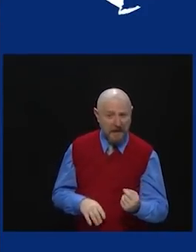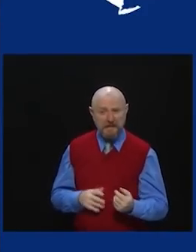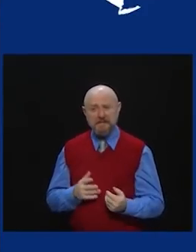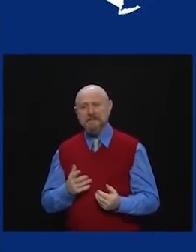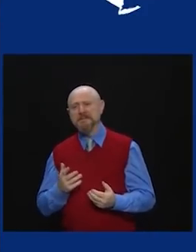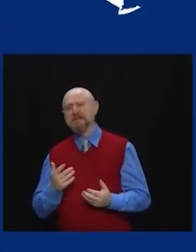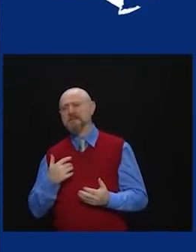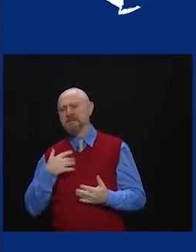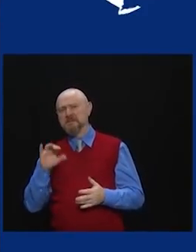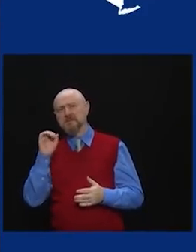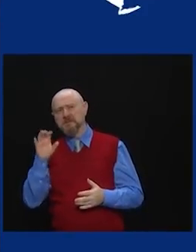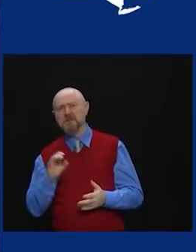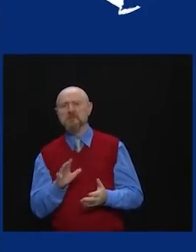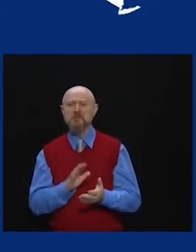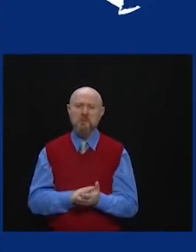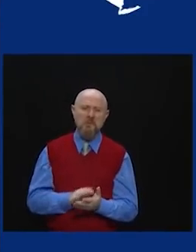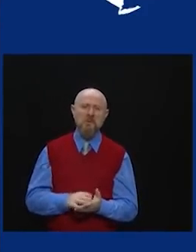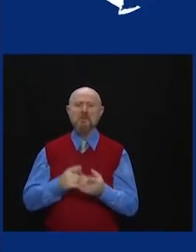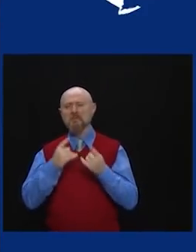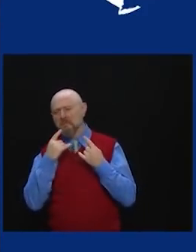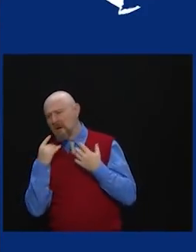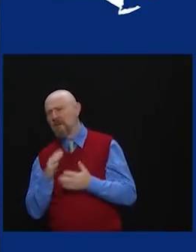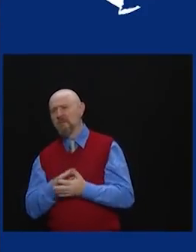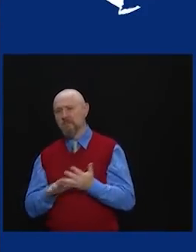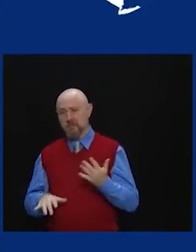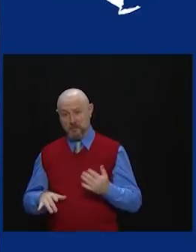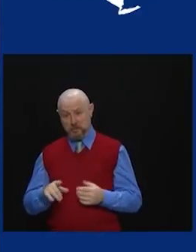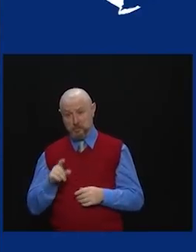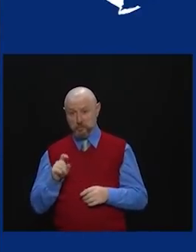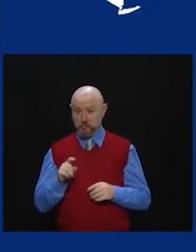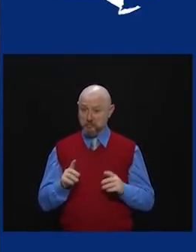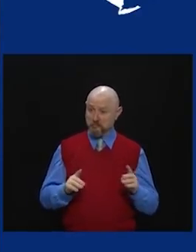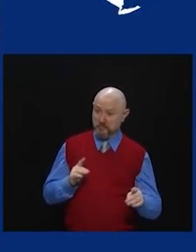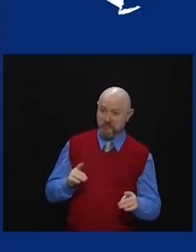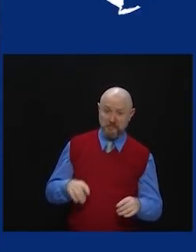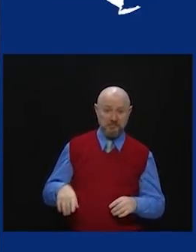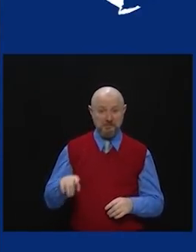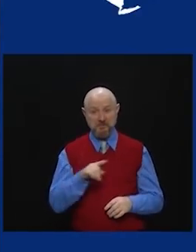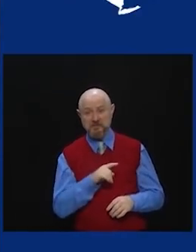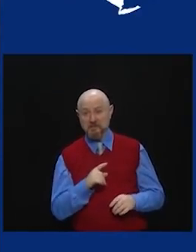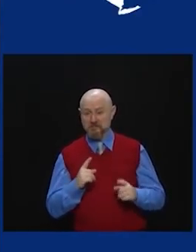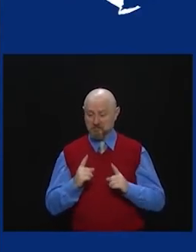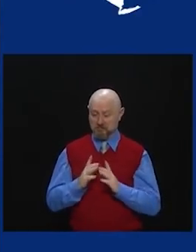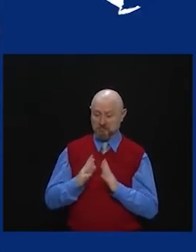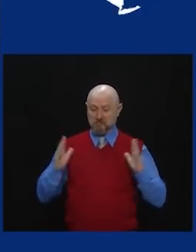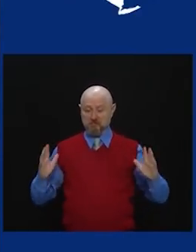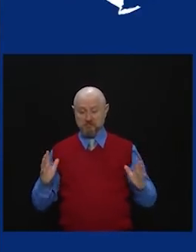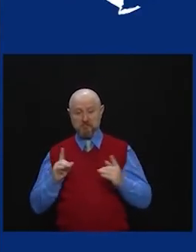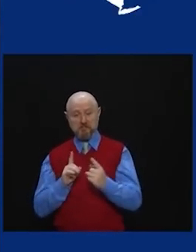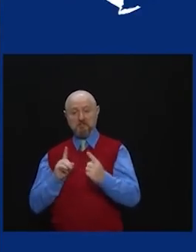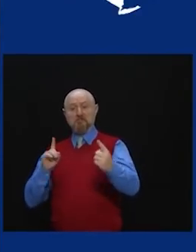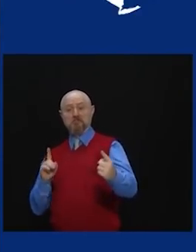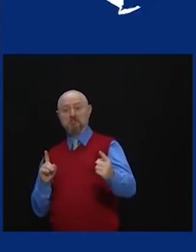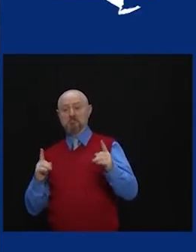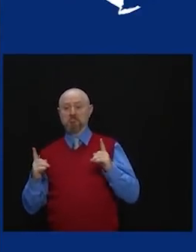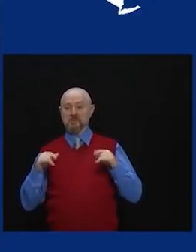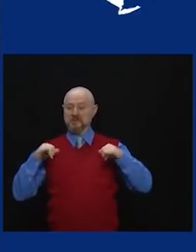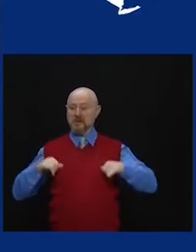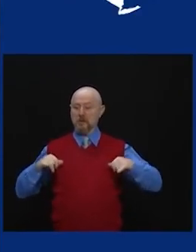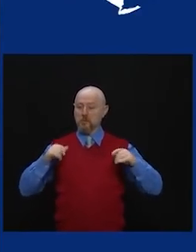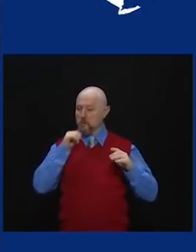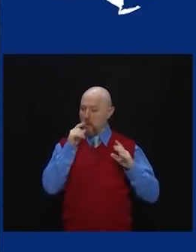their interactions for this month as much as possible? And can you rule out any school closings